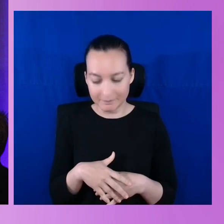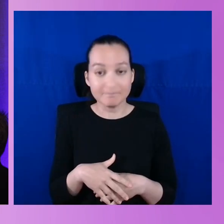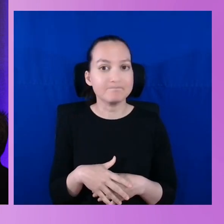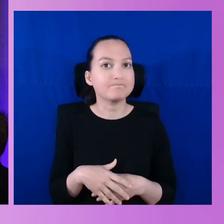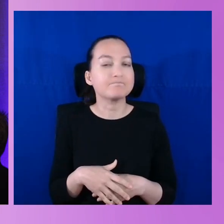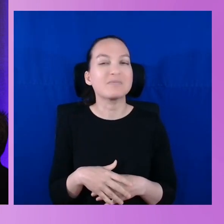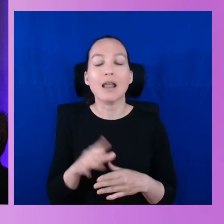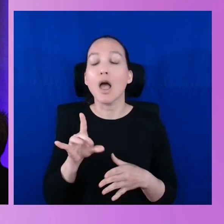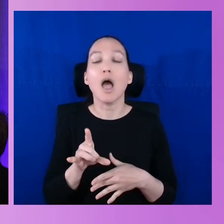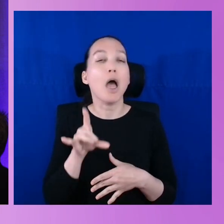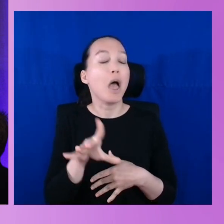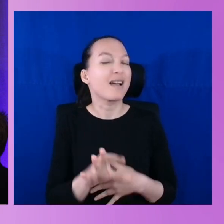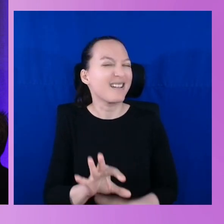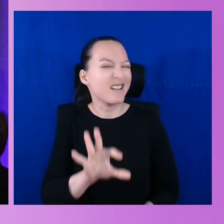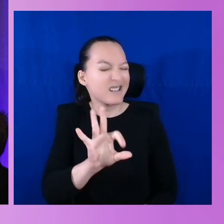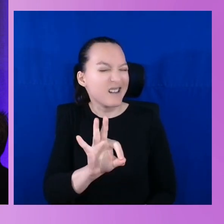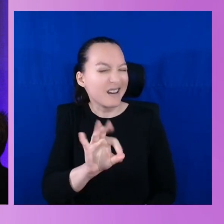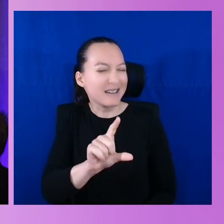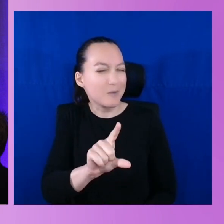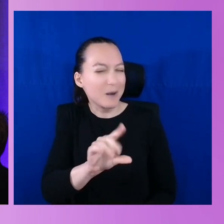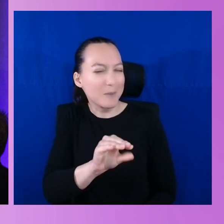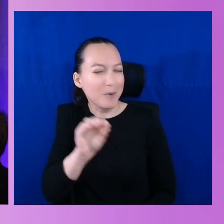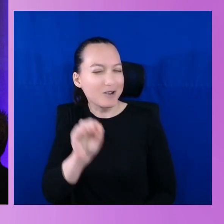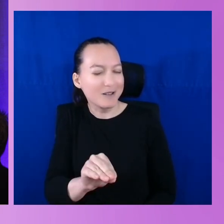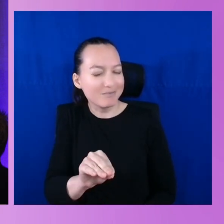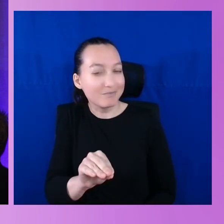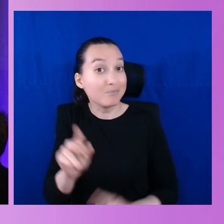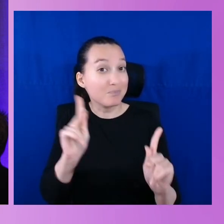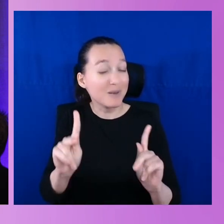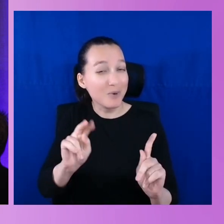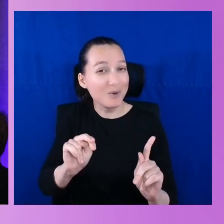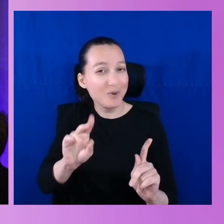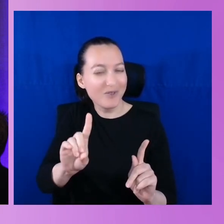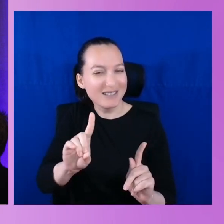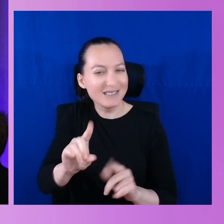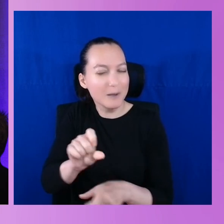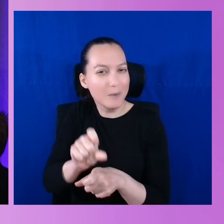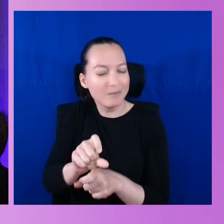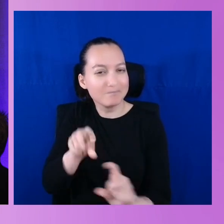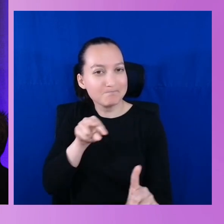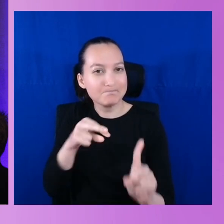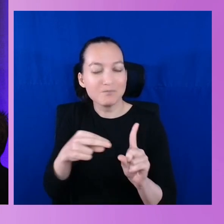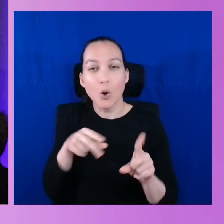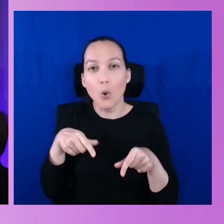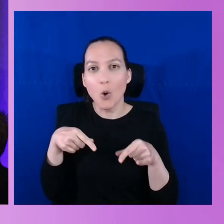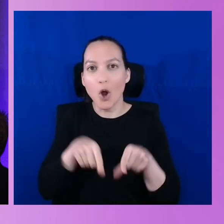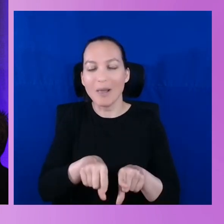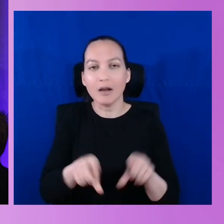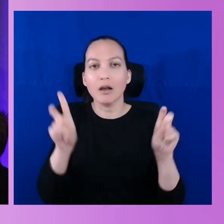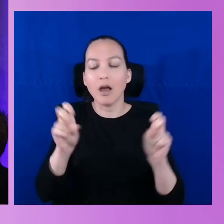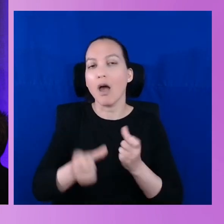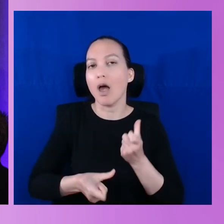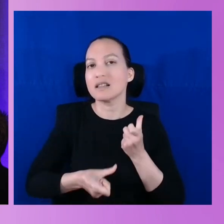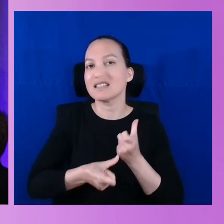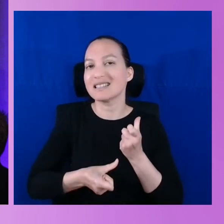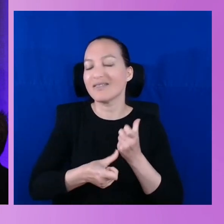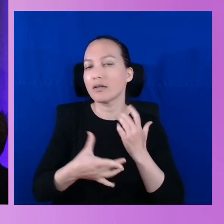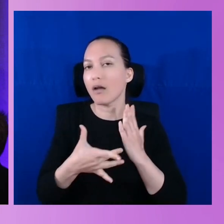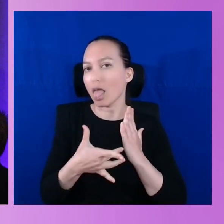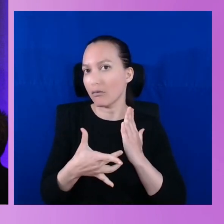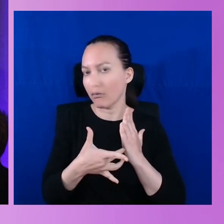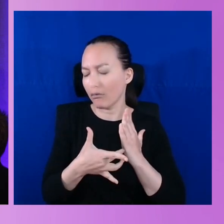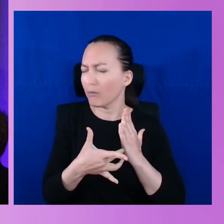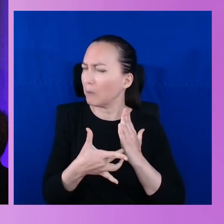So 91% of neurodiverse employees see Copilot as an assistive technology. That's very